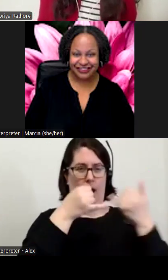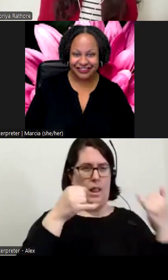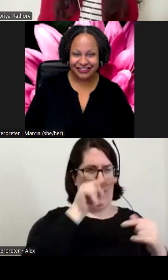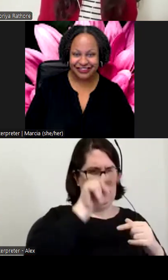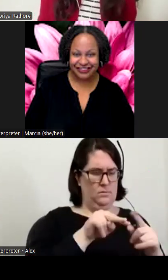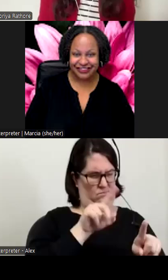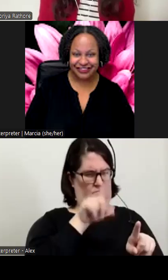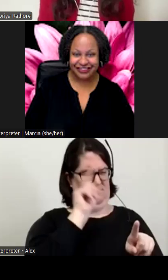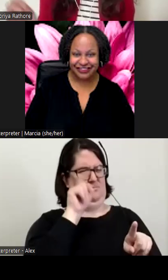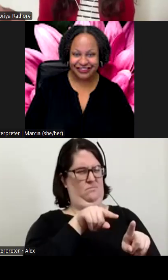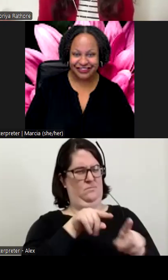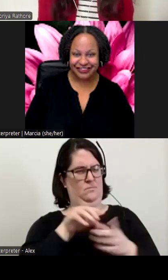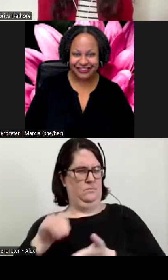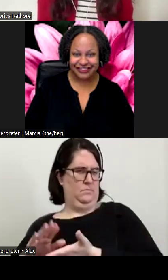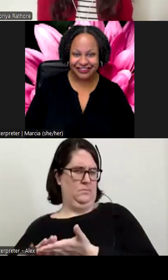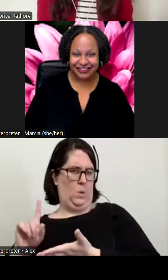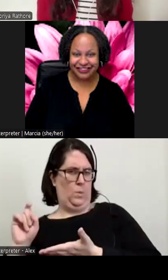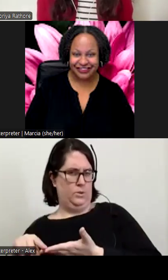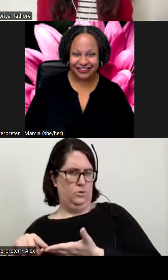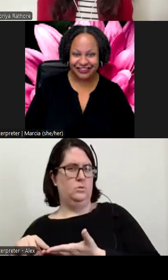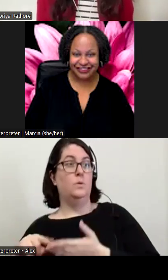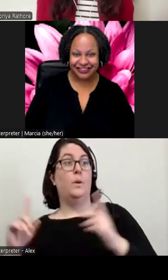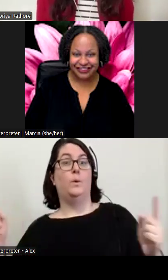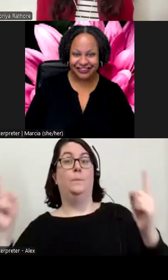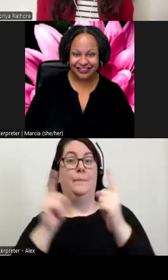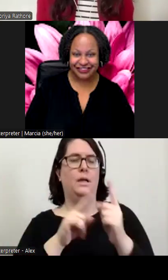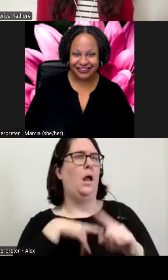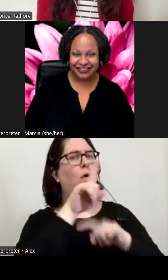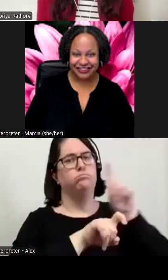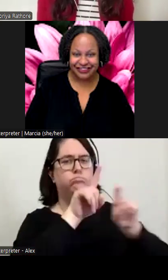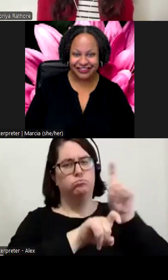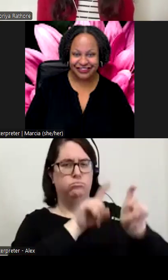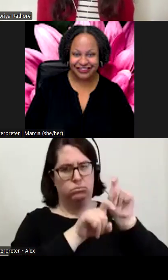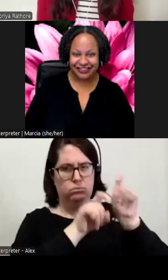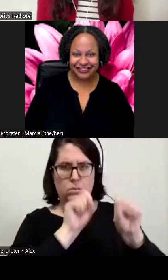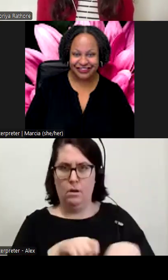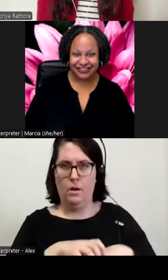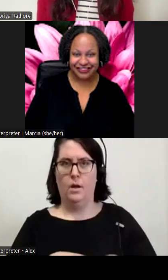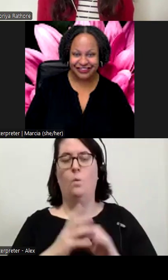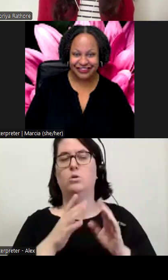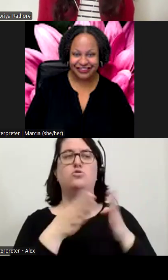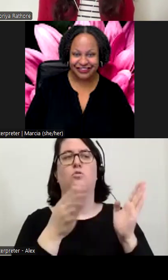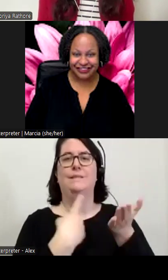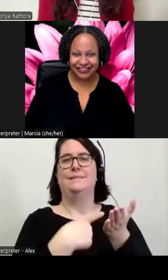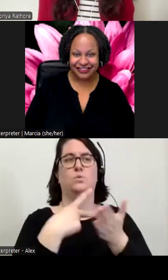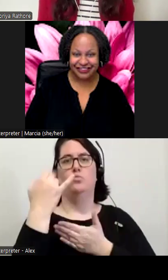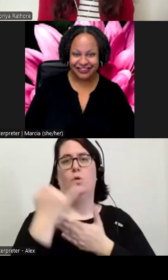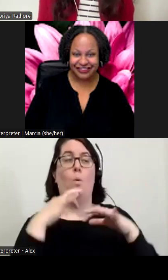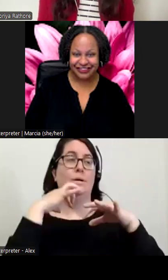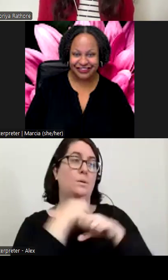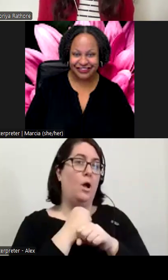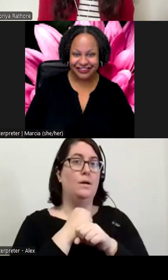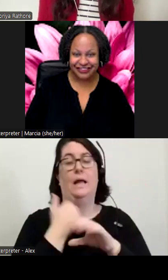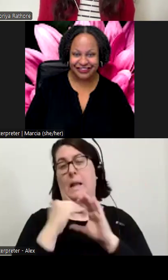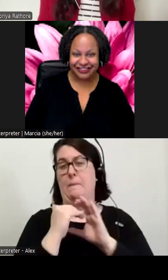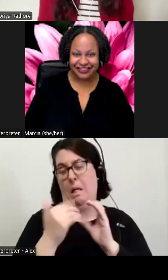about anything, have that kind of noted and ready to go. You can sort of discuss your project or summarize it in an